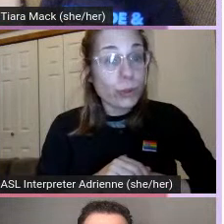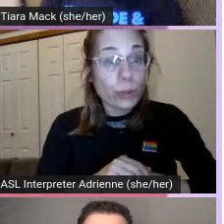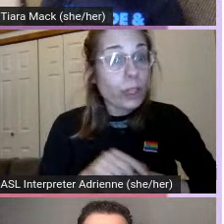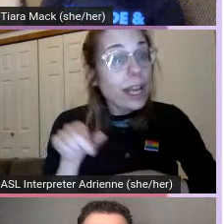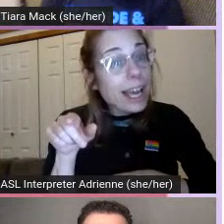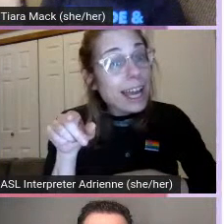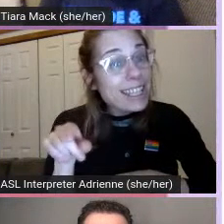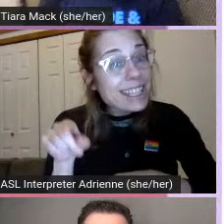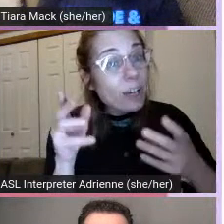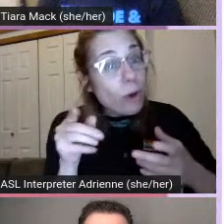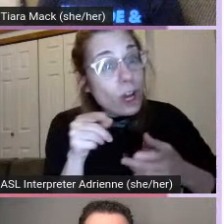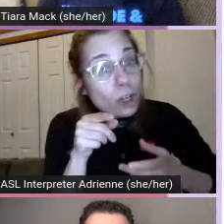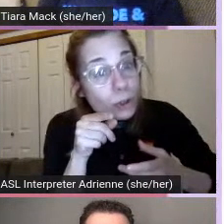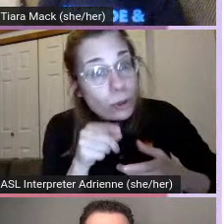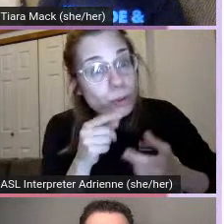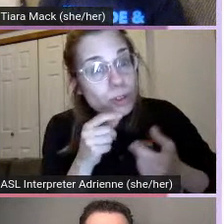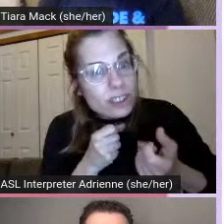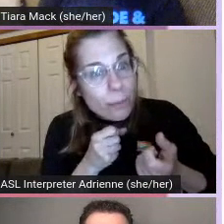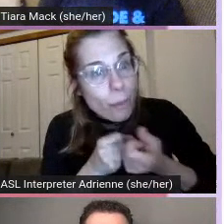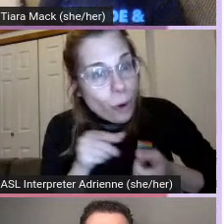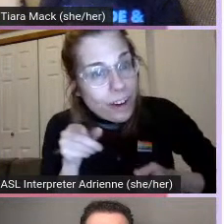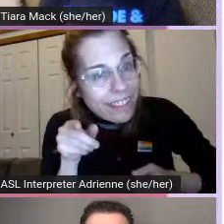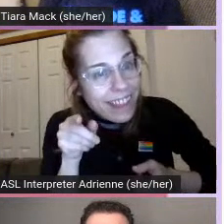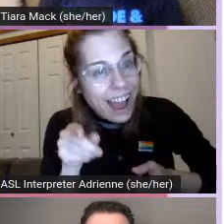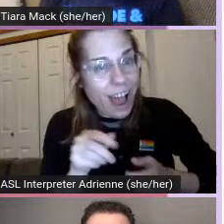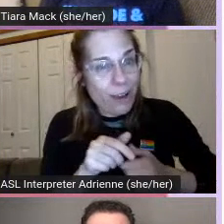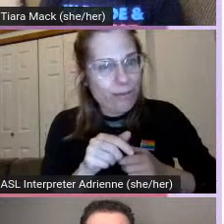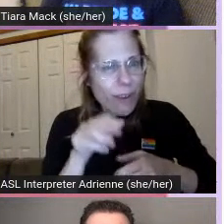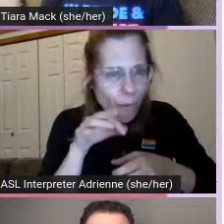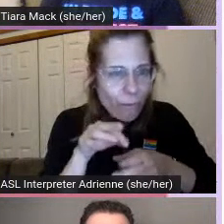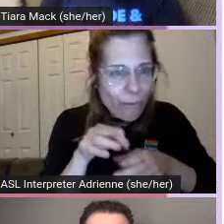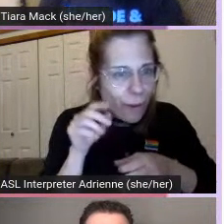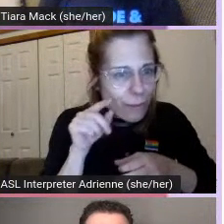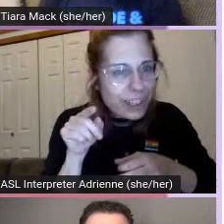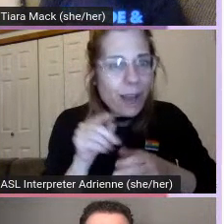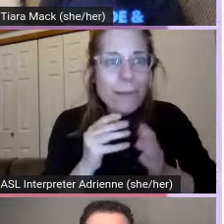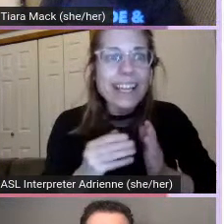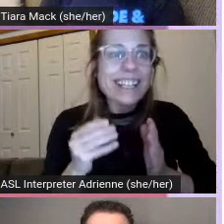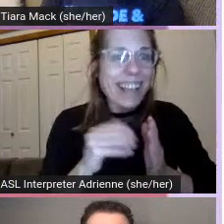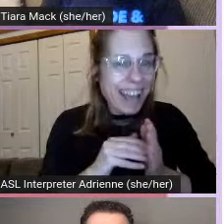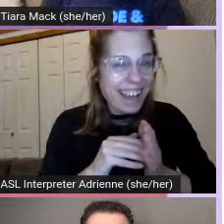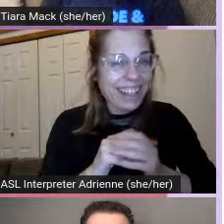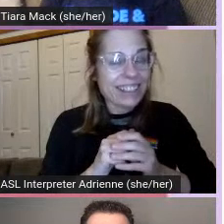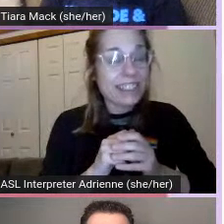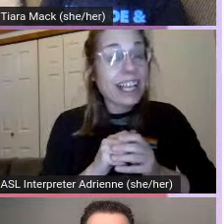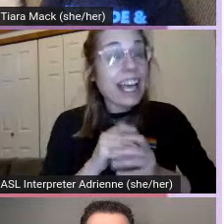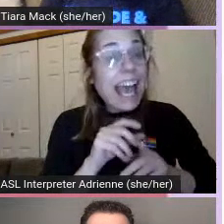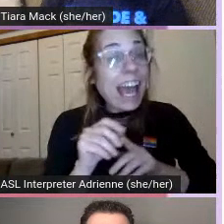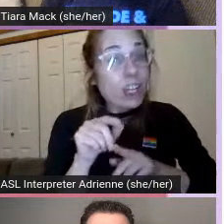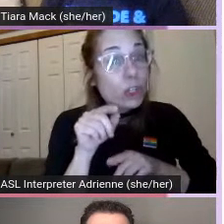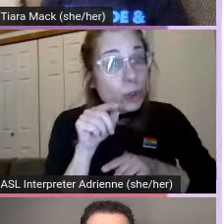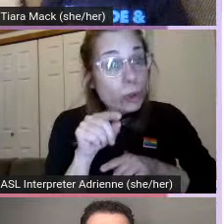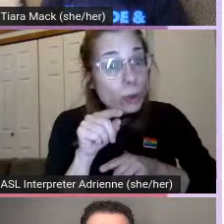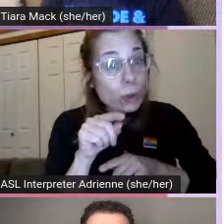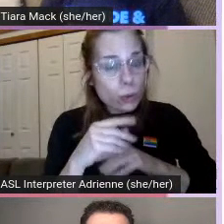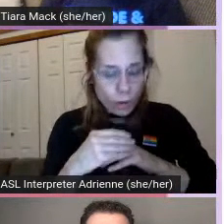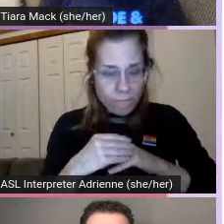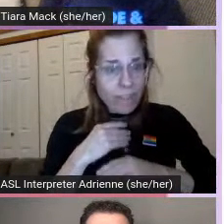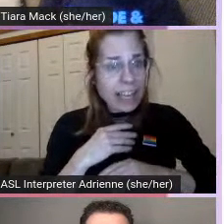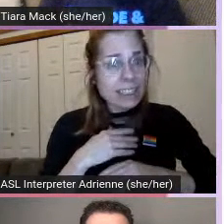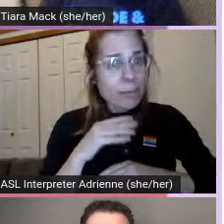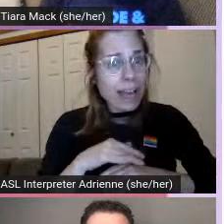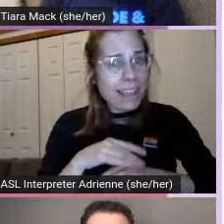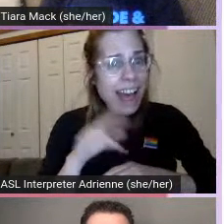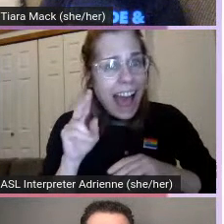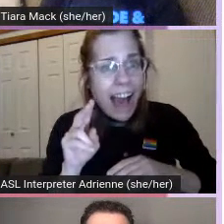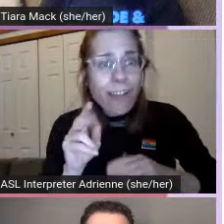in future elections. You're also going to be personally affected by these issues. You're the expert on your own lived experience and